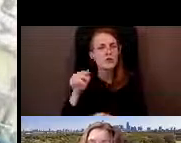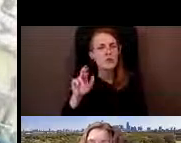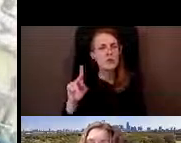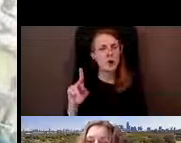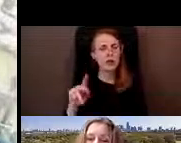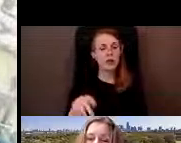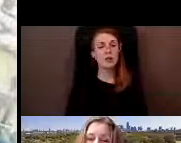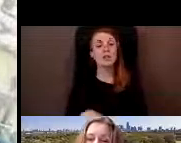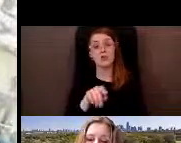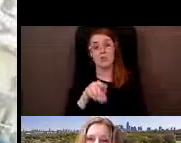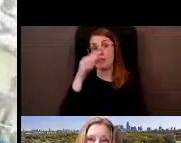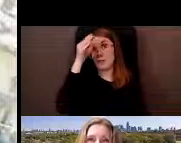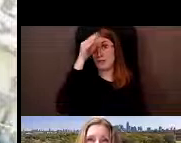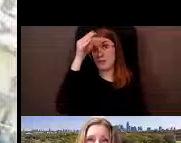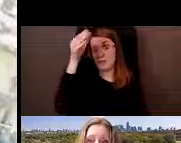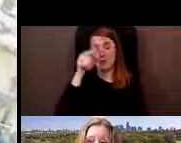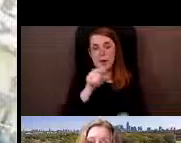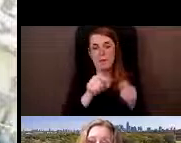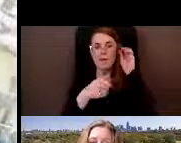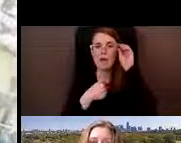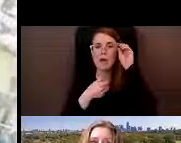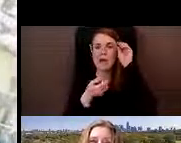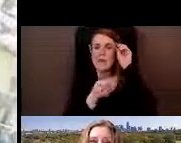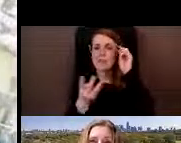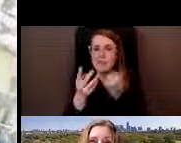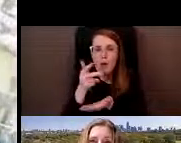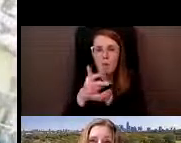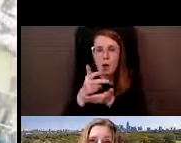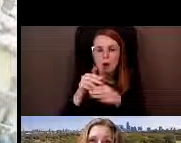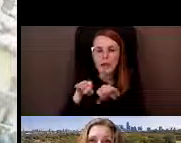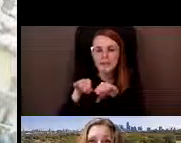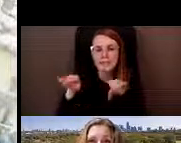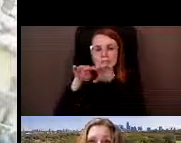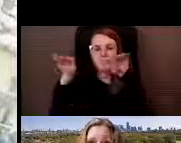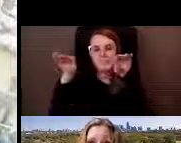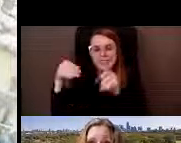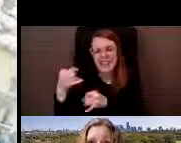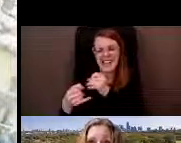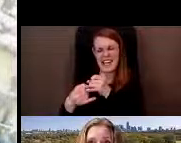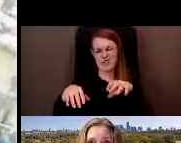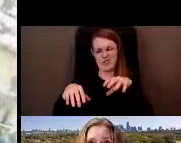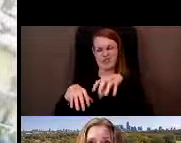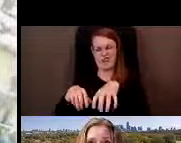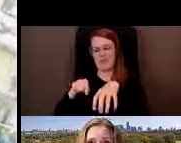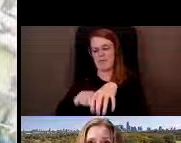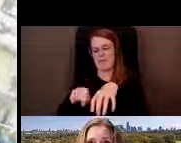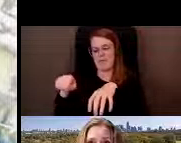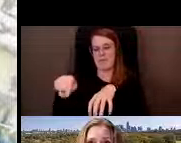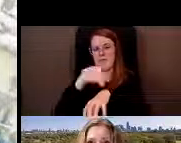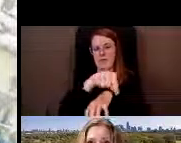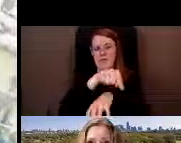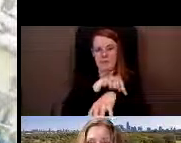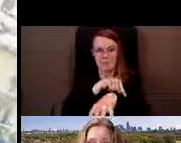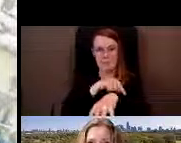So with this concept, there are several parking garages at the edges of the park. You'll see those here in